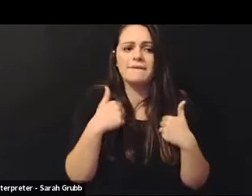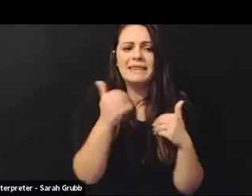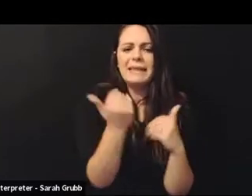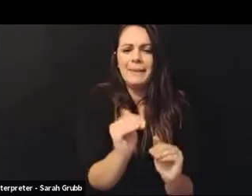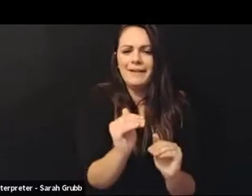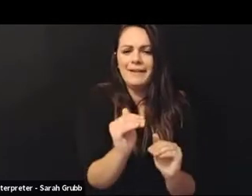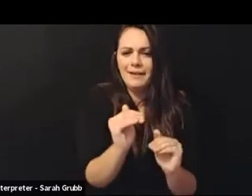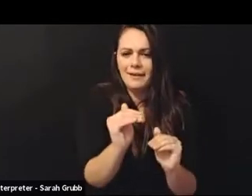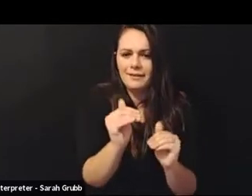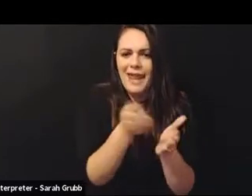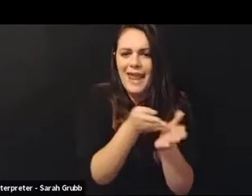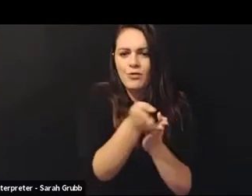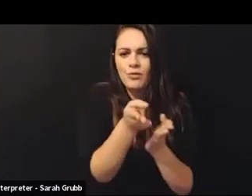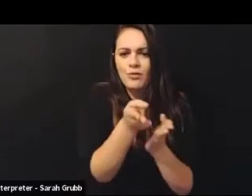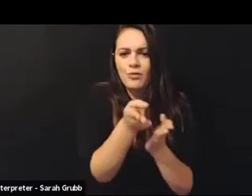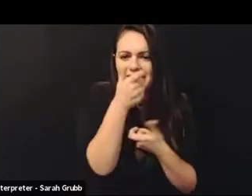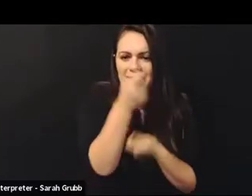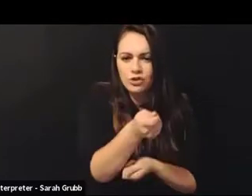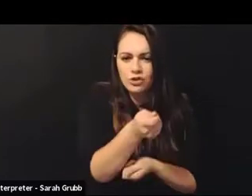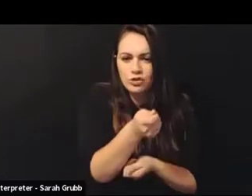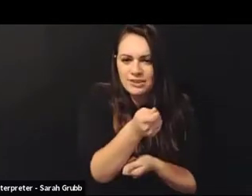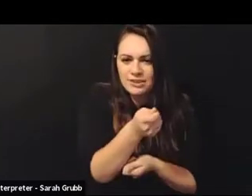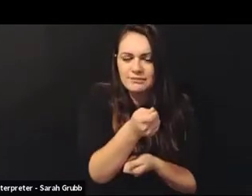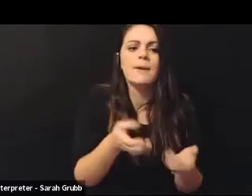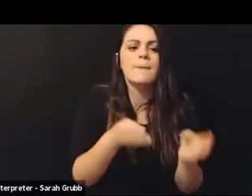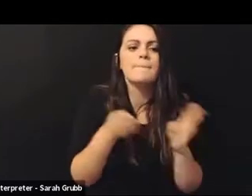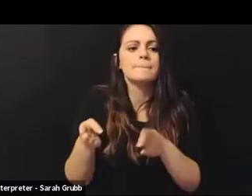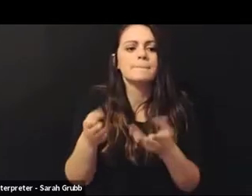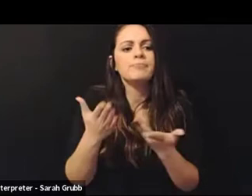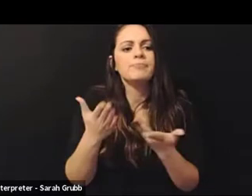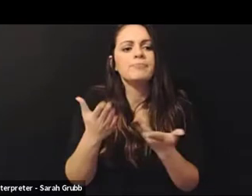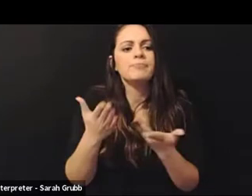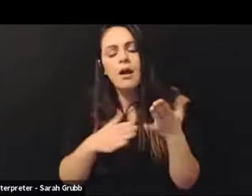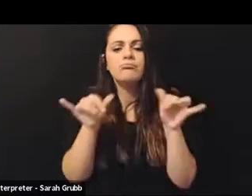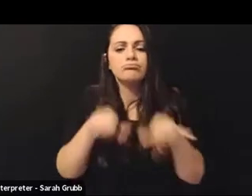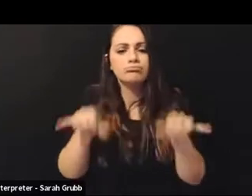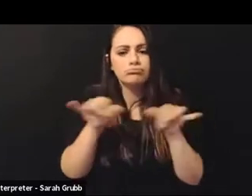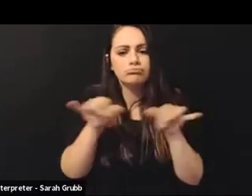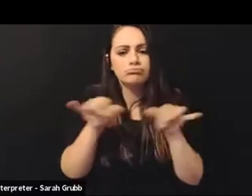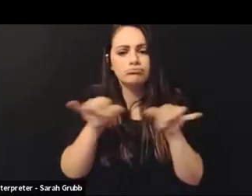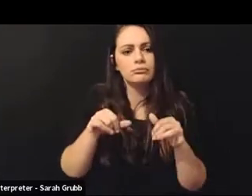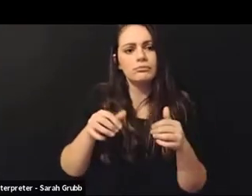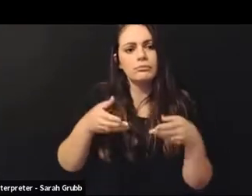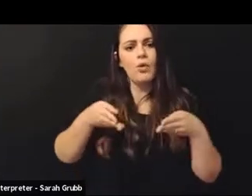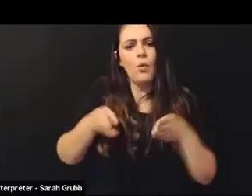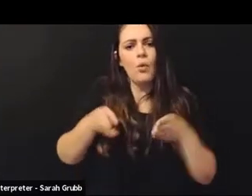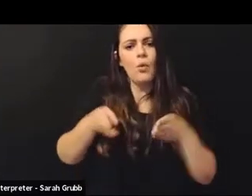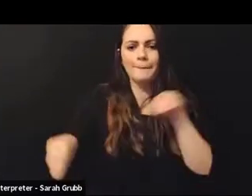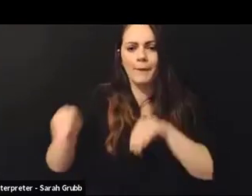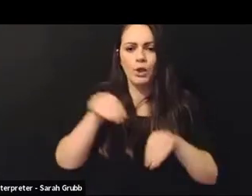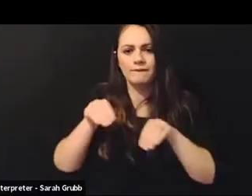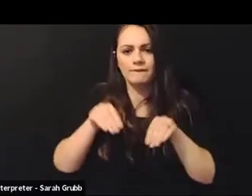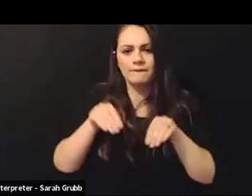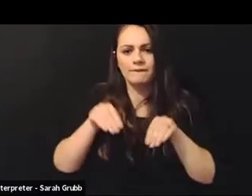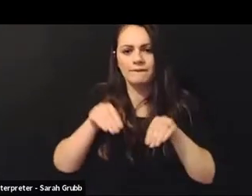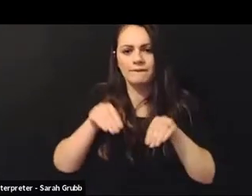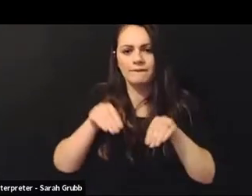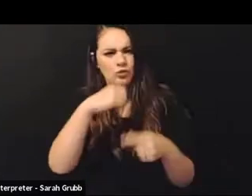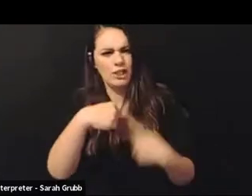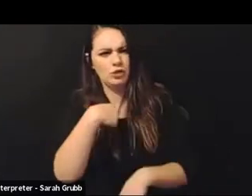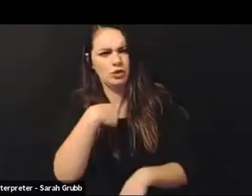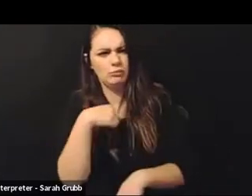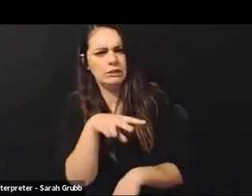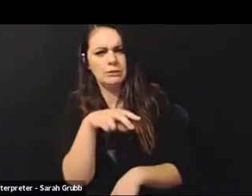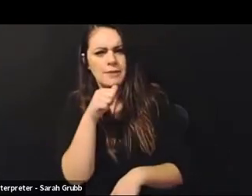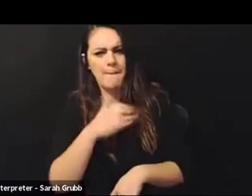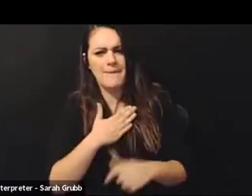There's stereotypical movements that seem strange and odd to us because we don't do them. A